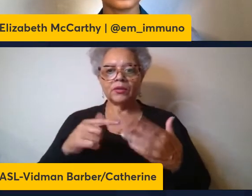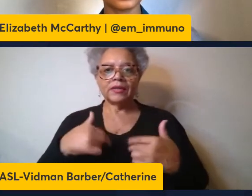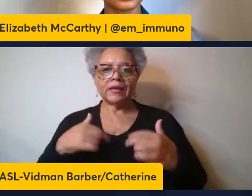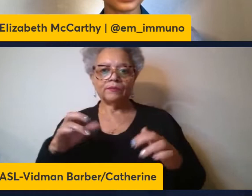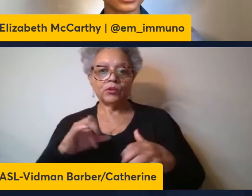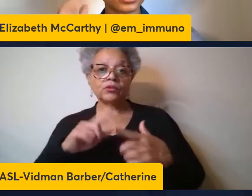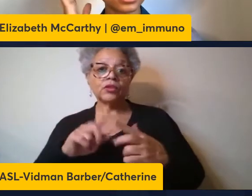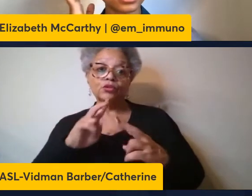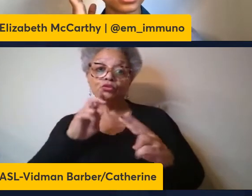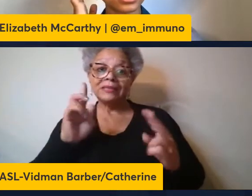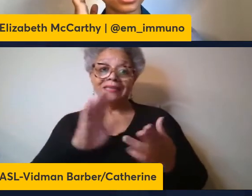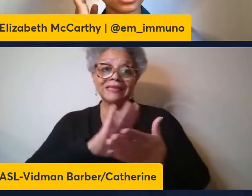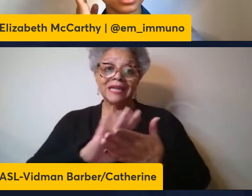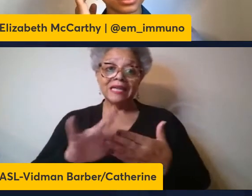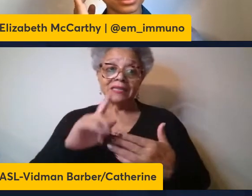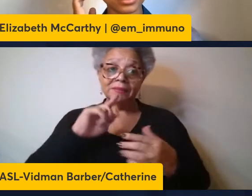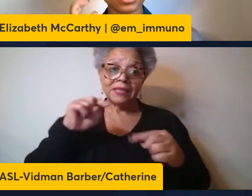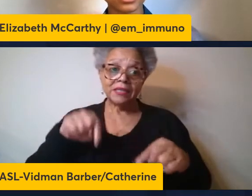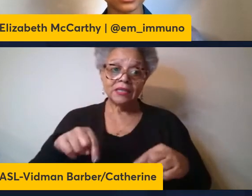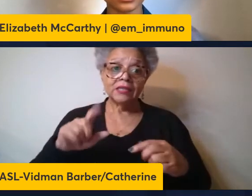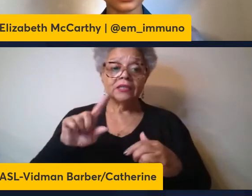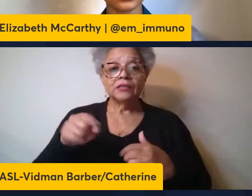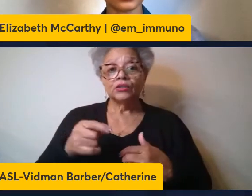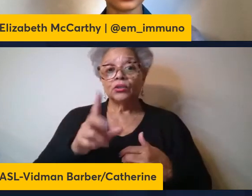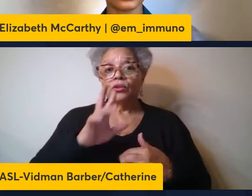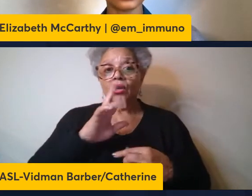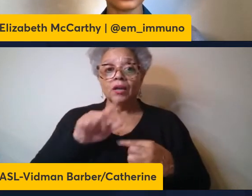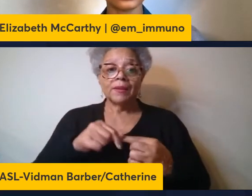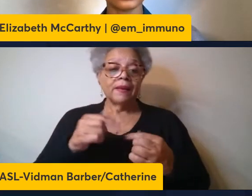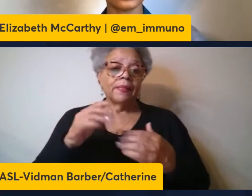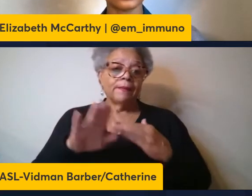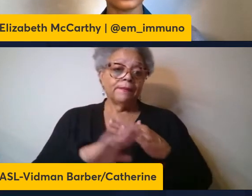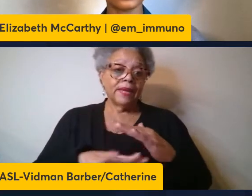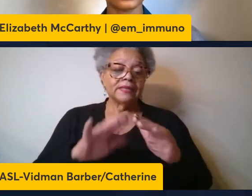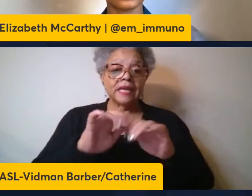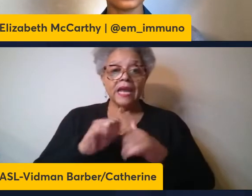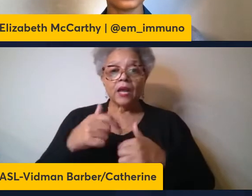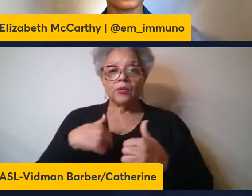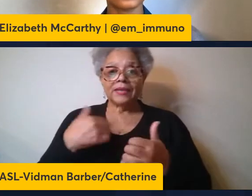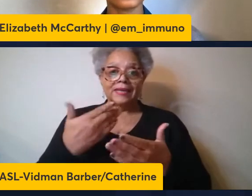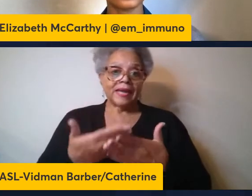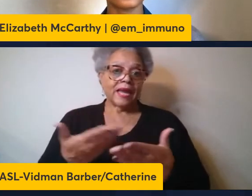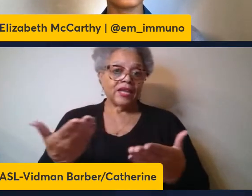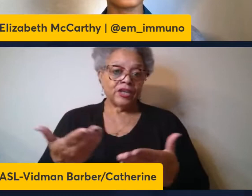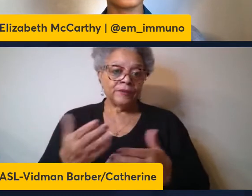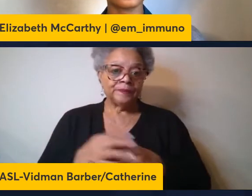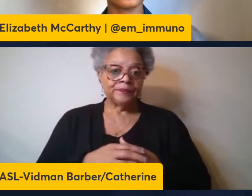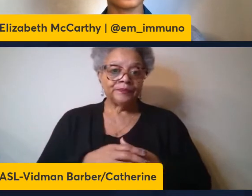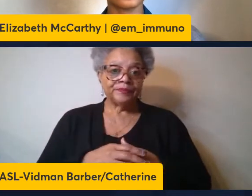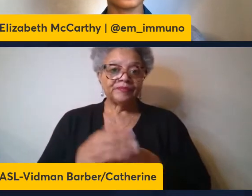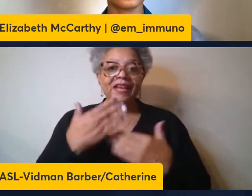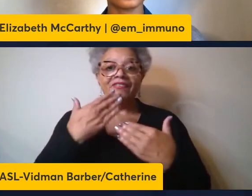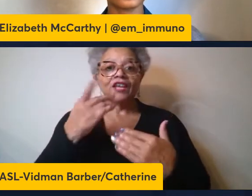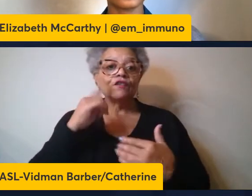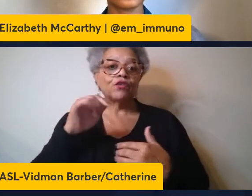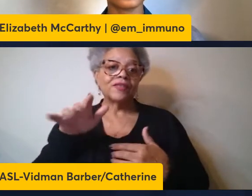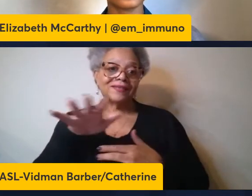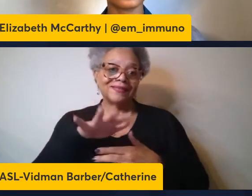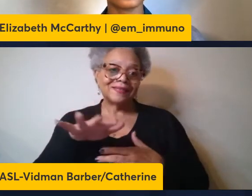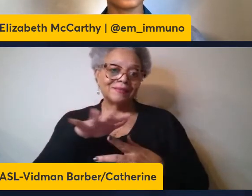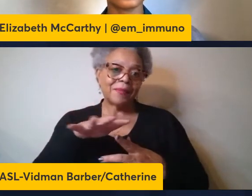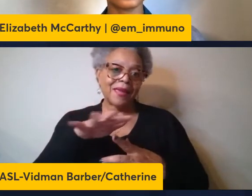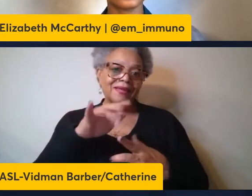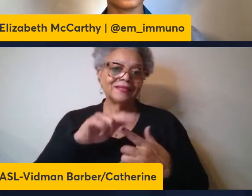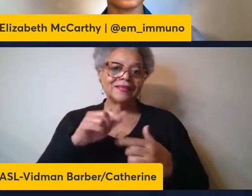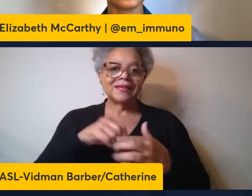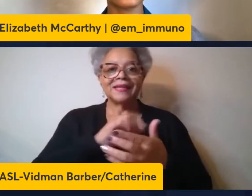to be here and to just talk about the basics and how we got here. And thank you for this space, Black in Immuno as well. Like